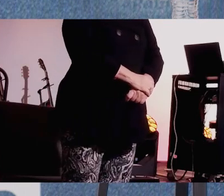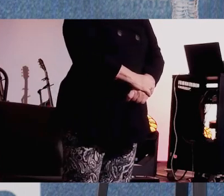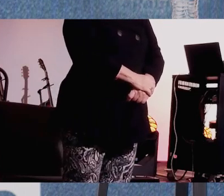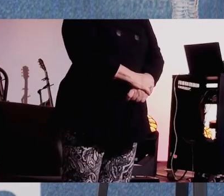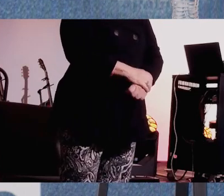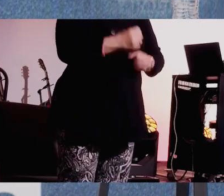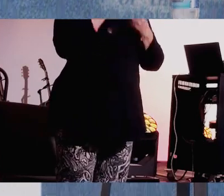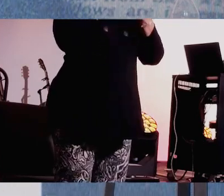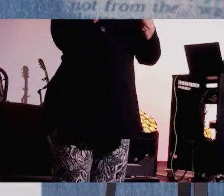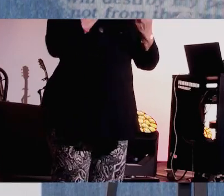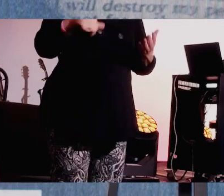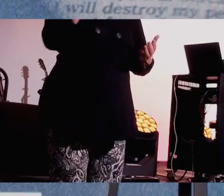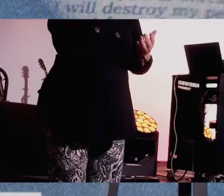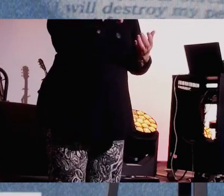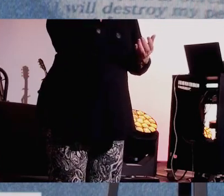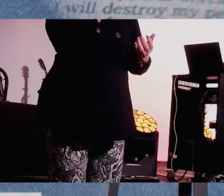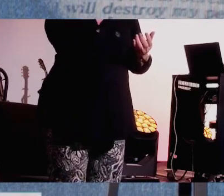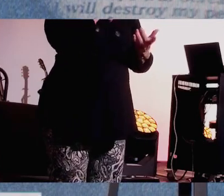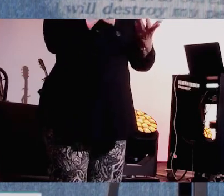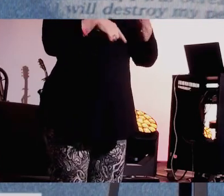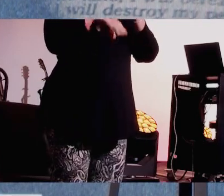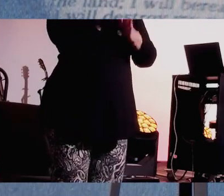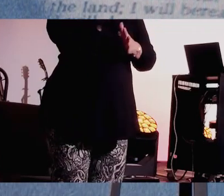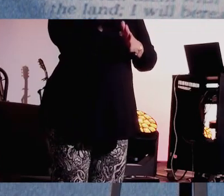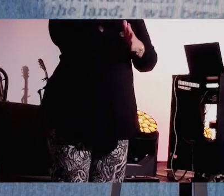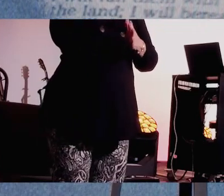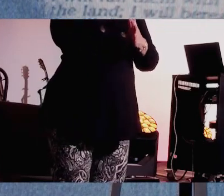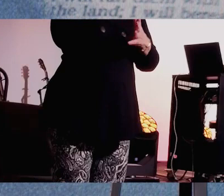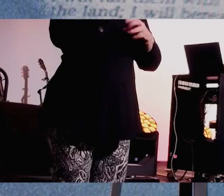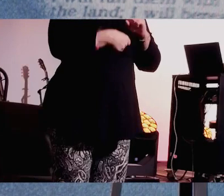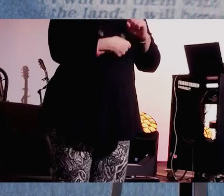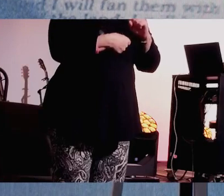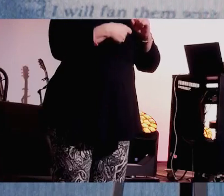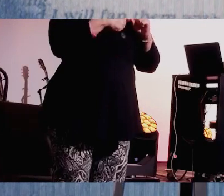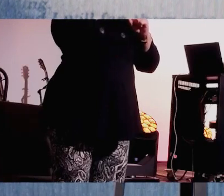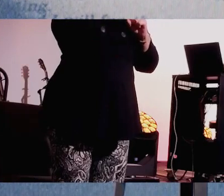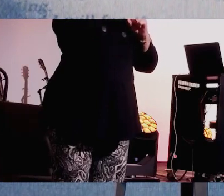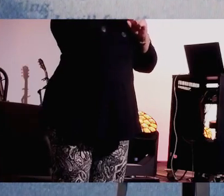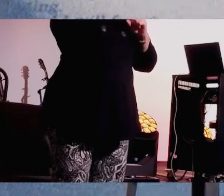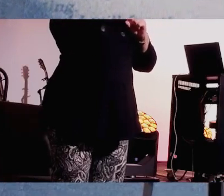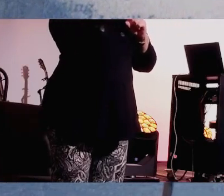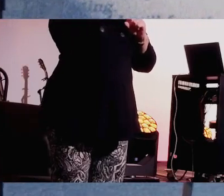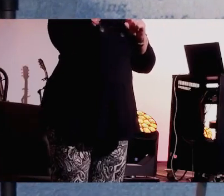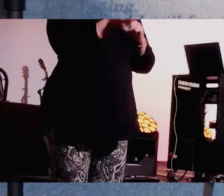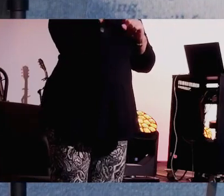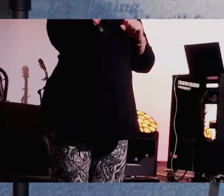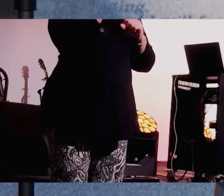Many of us, and I have found this, and it broke my heart this Sunday, Saturday, and always